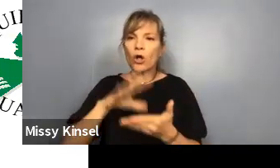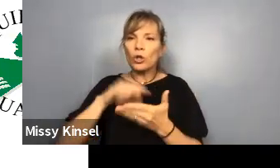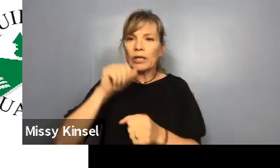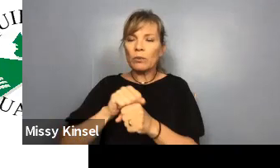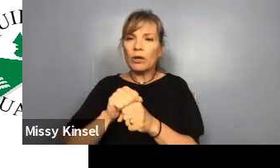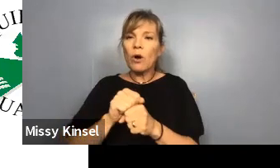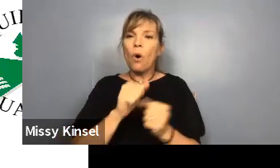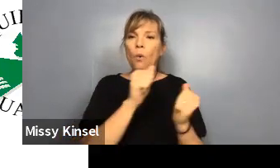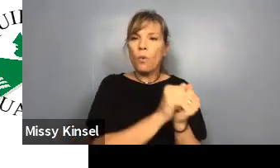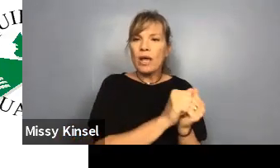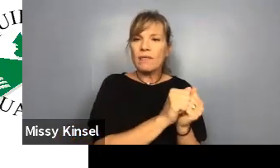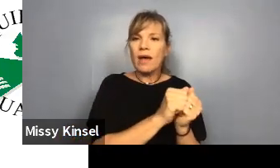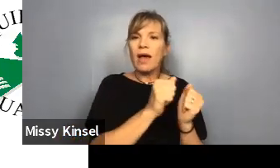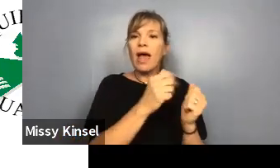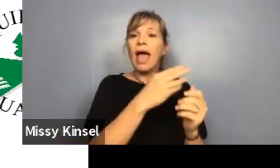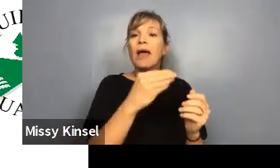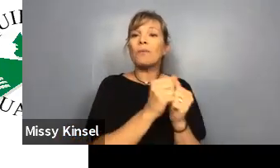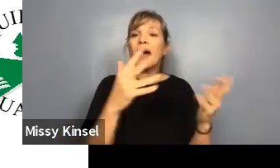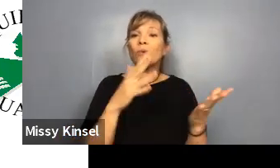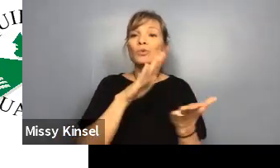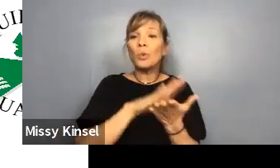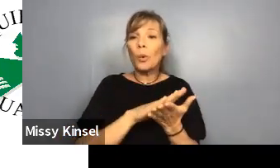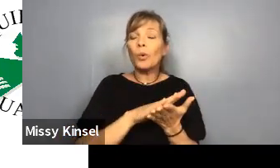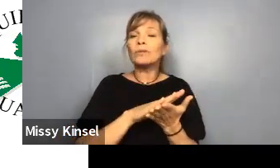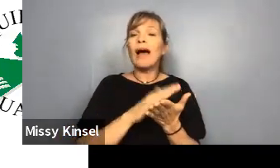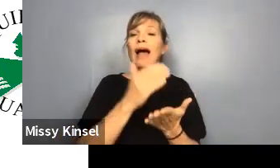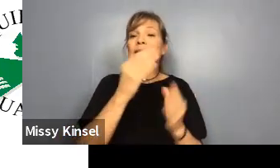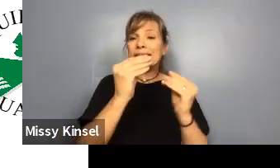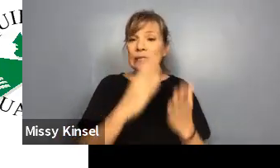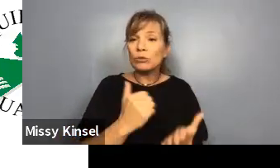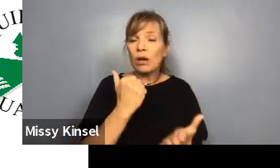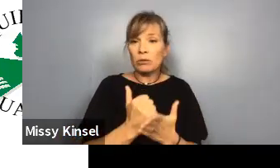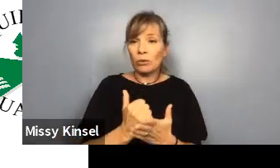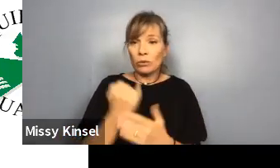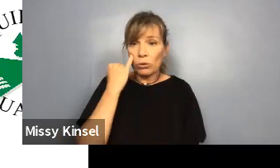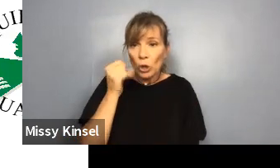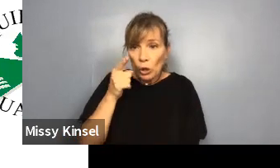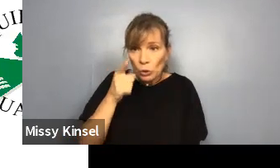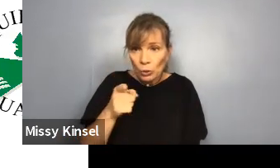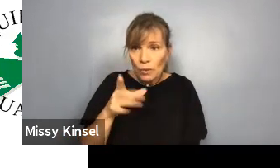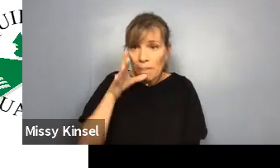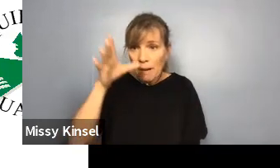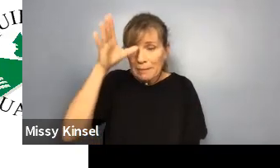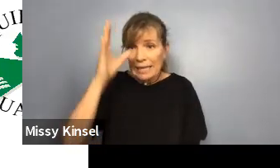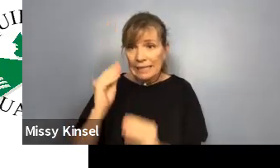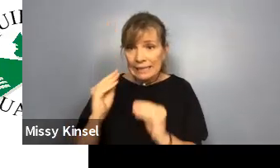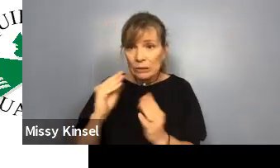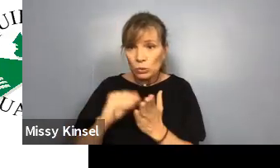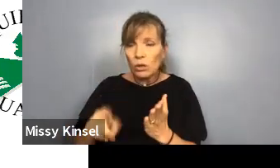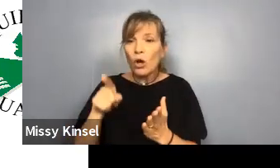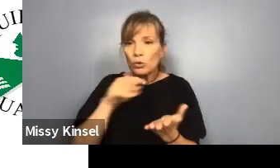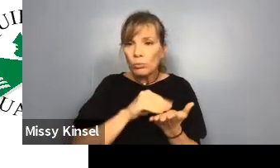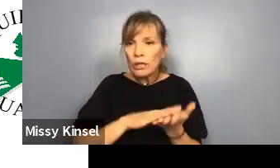and without the school and teachers' help. So if you are basically teaching your student, you know, keep track